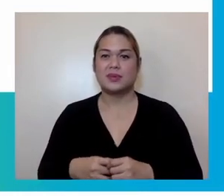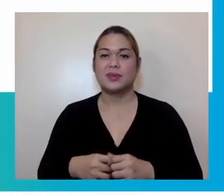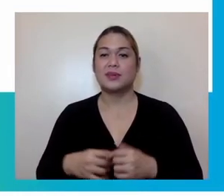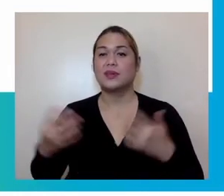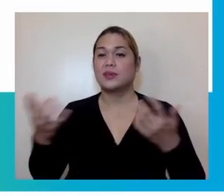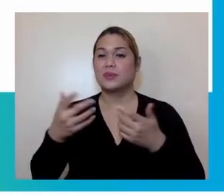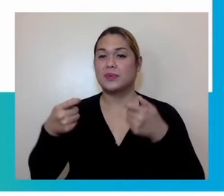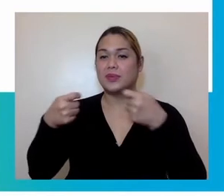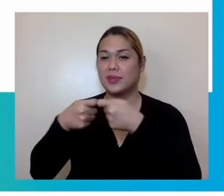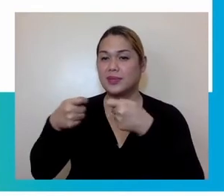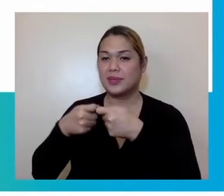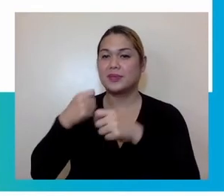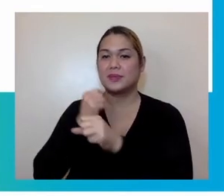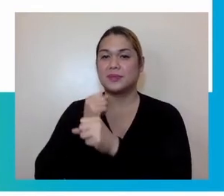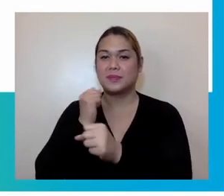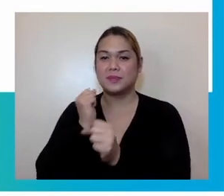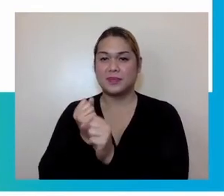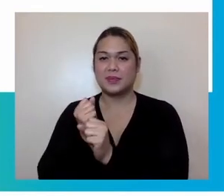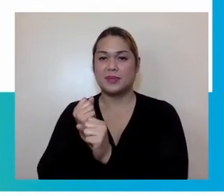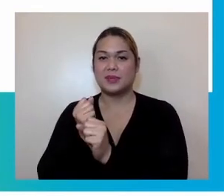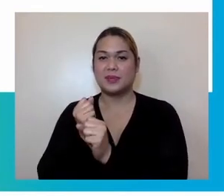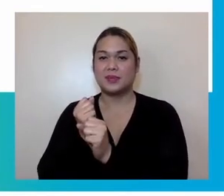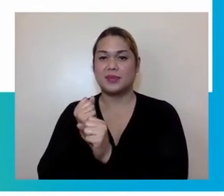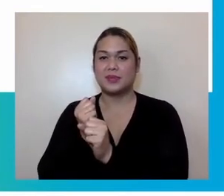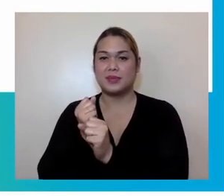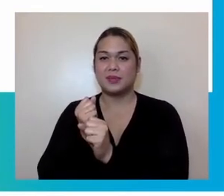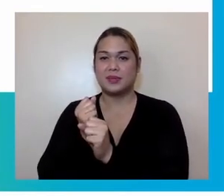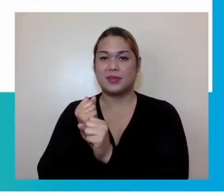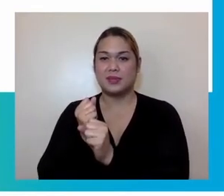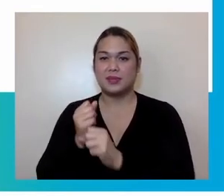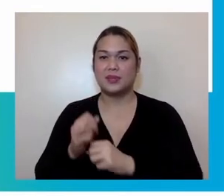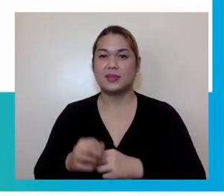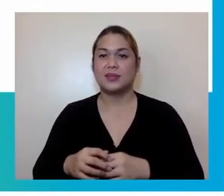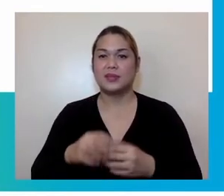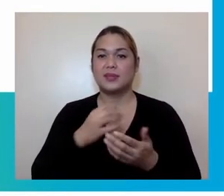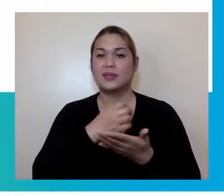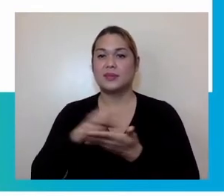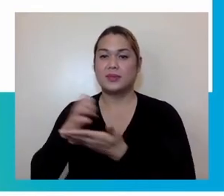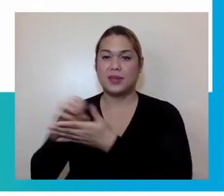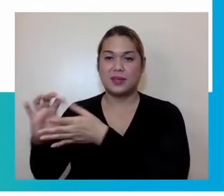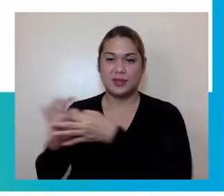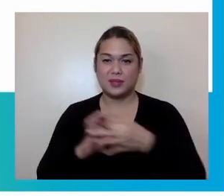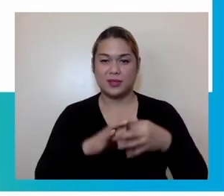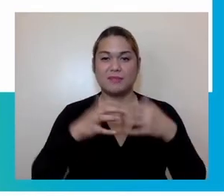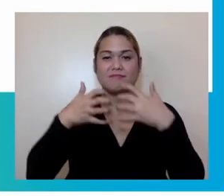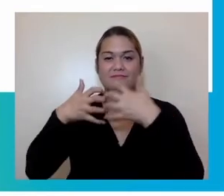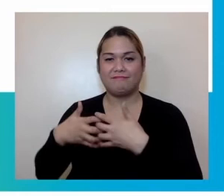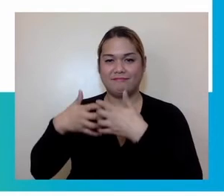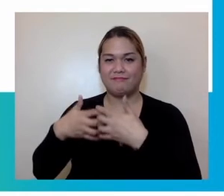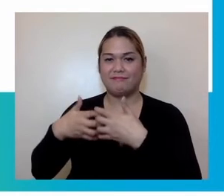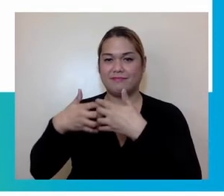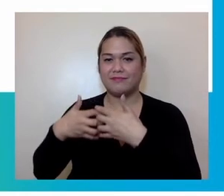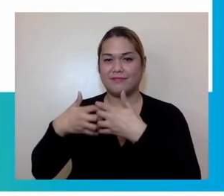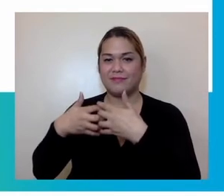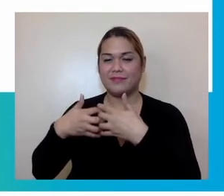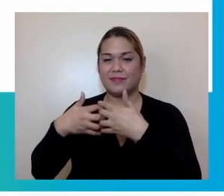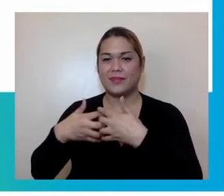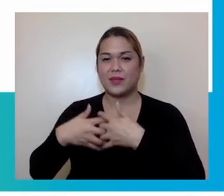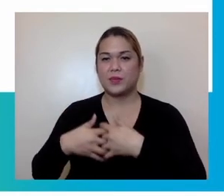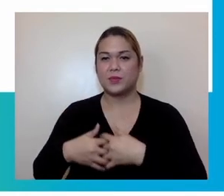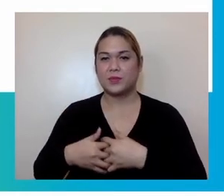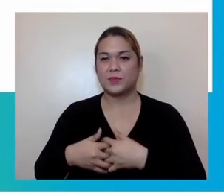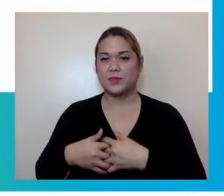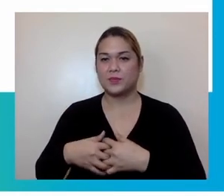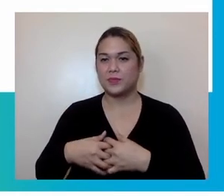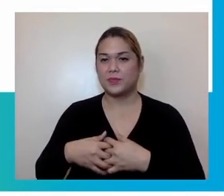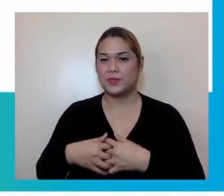times more greenhouse gases than coal-fired plants, 2.5 times more than oil-fired plants, and